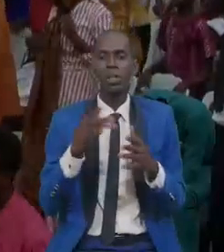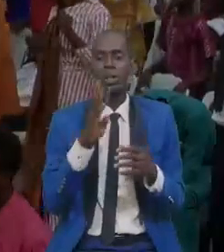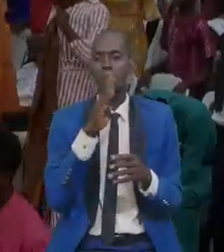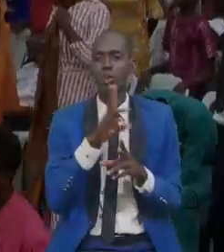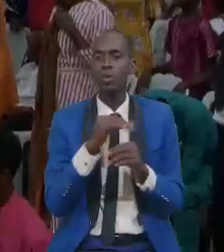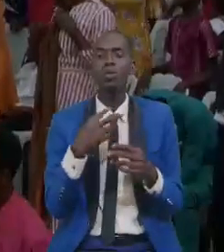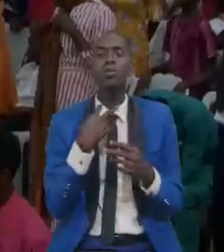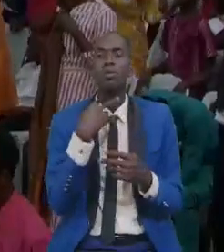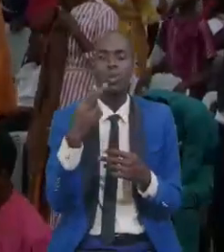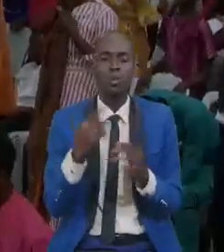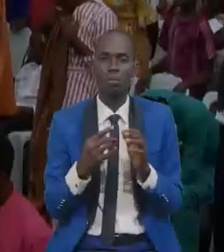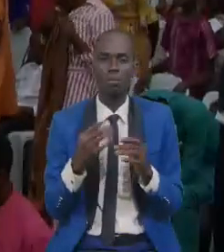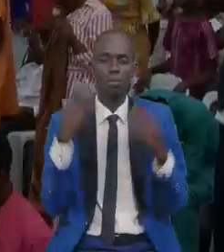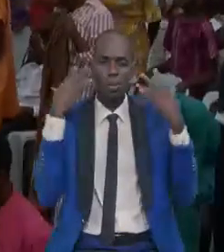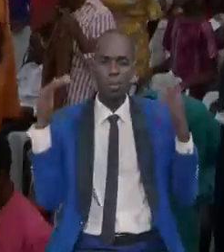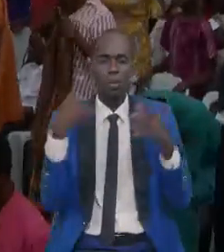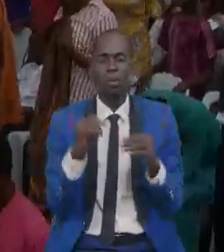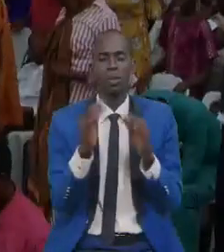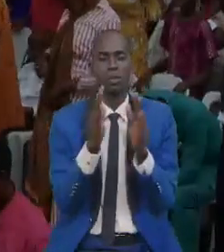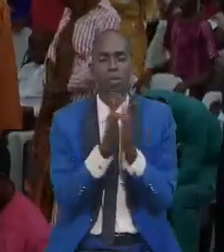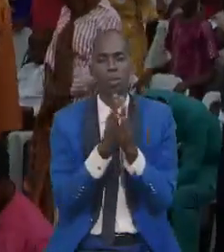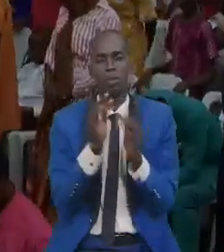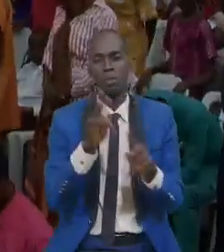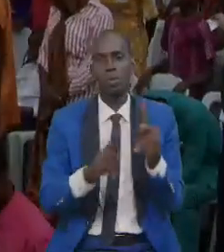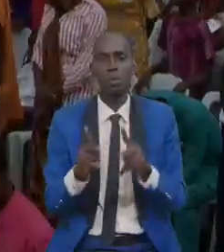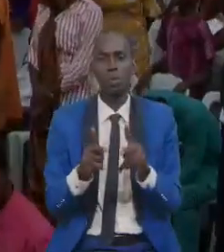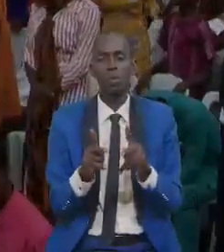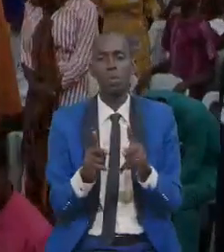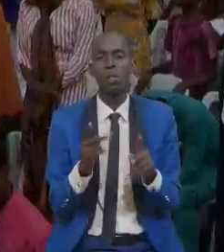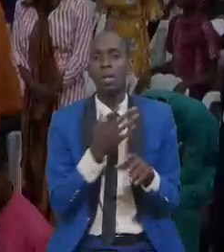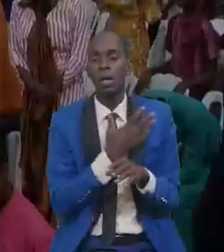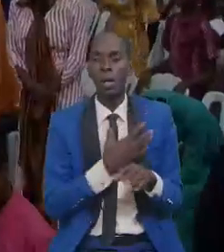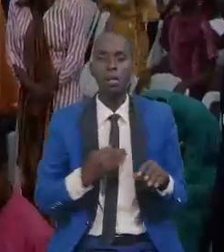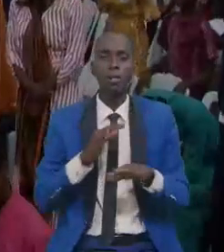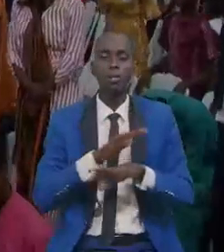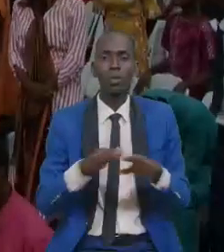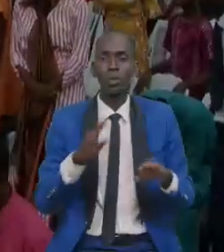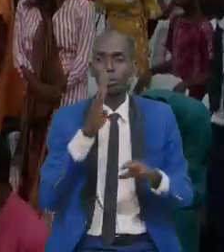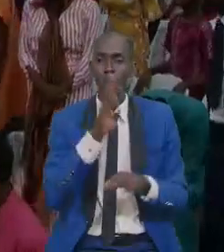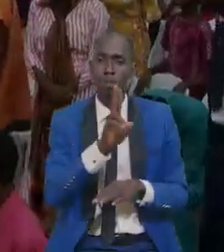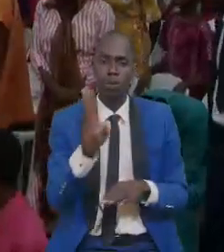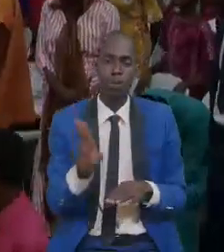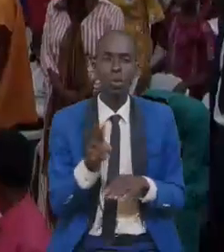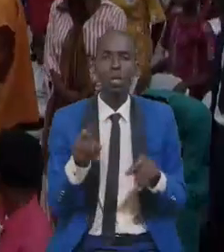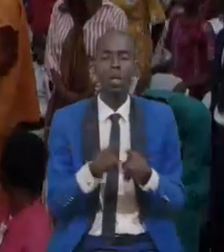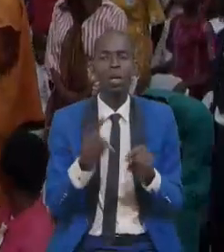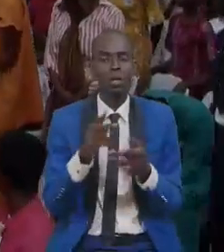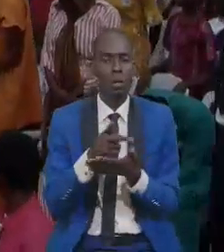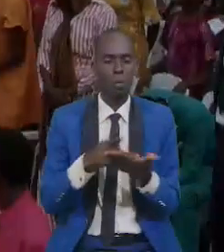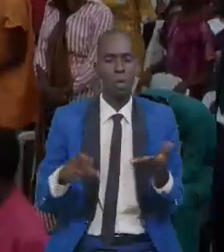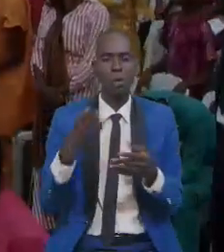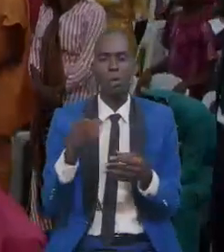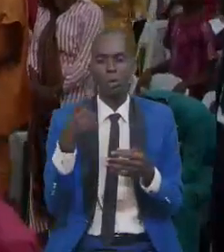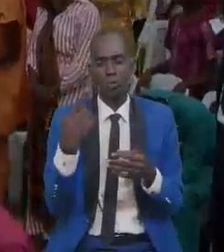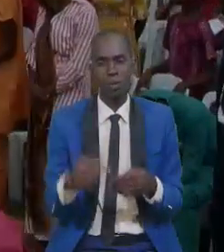prayer. Let them pray to God. And don't be used as part of the agents